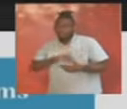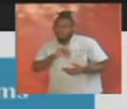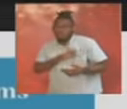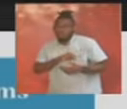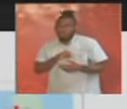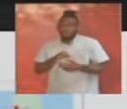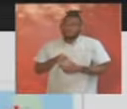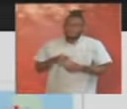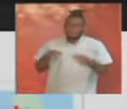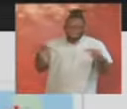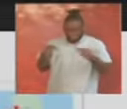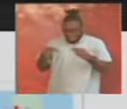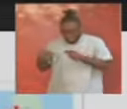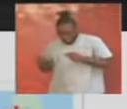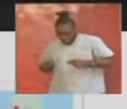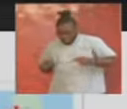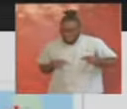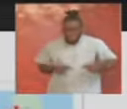slide.